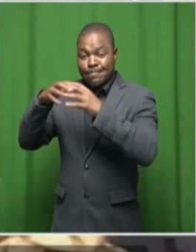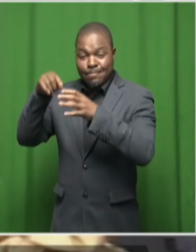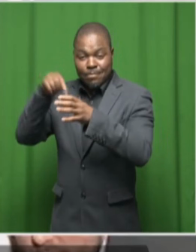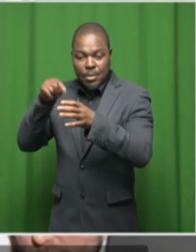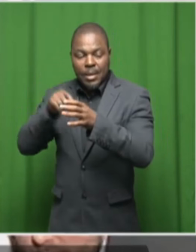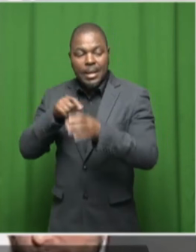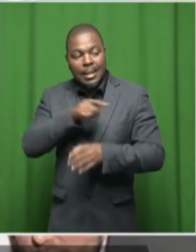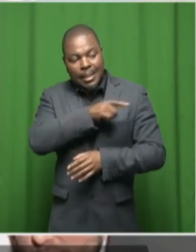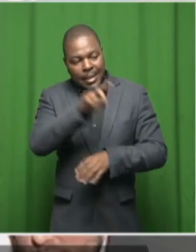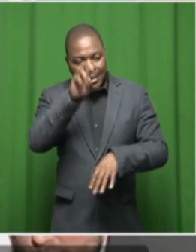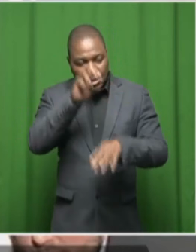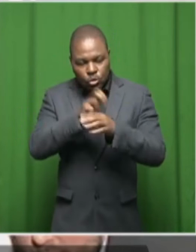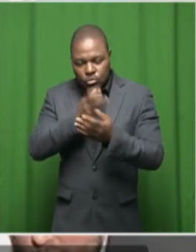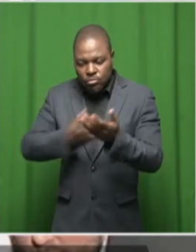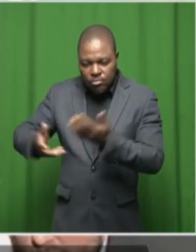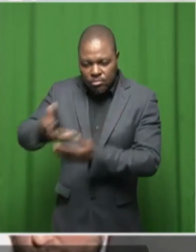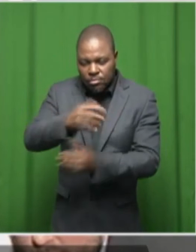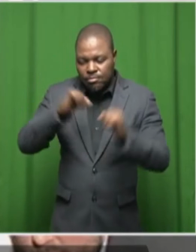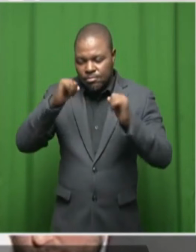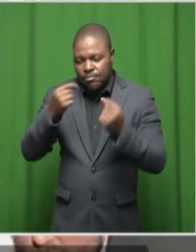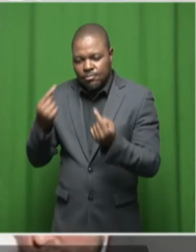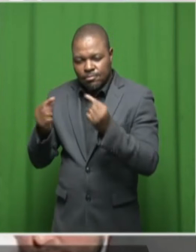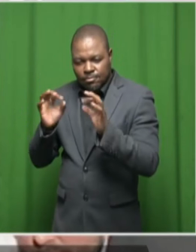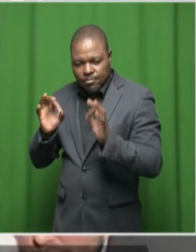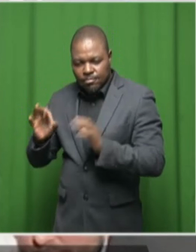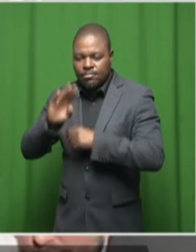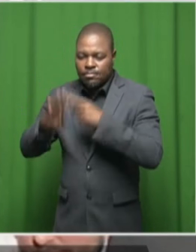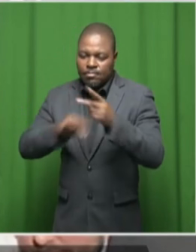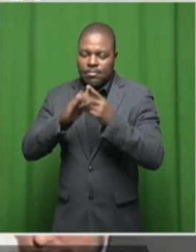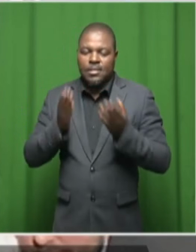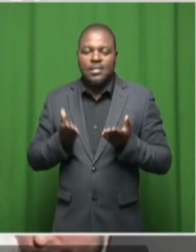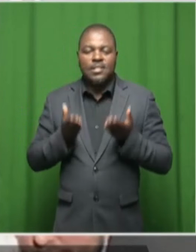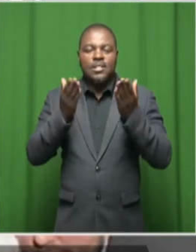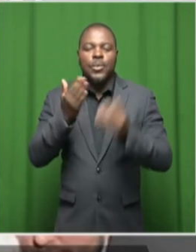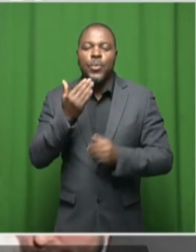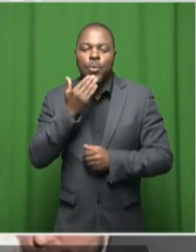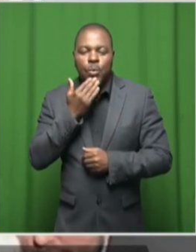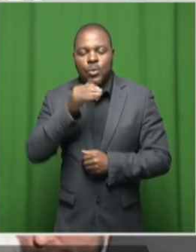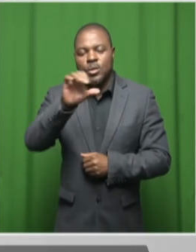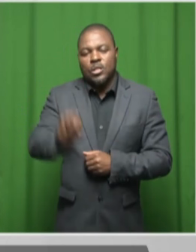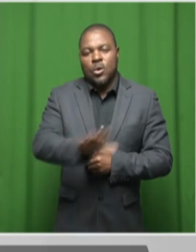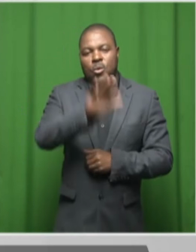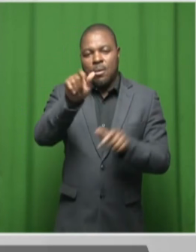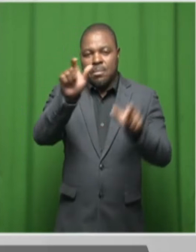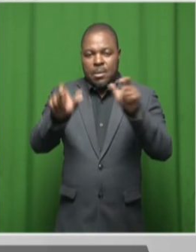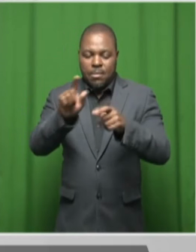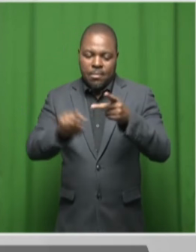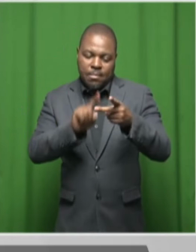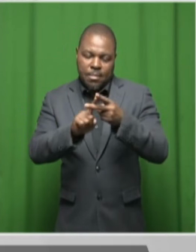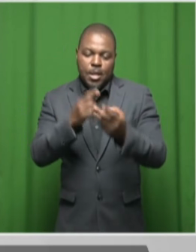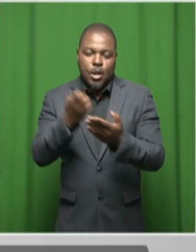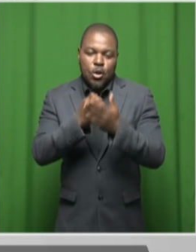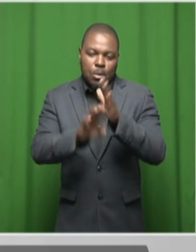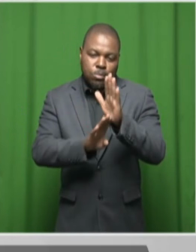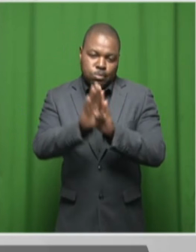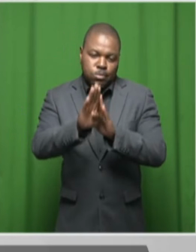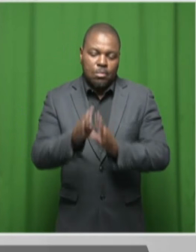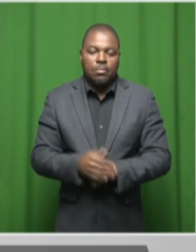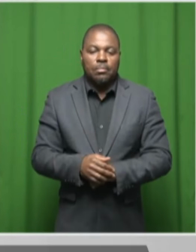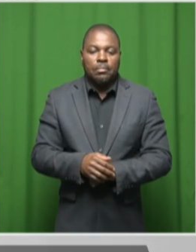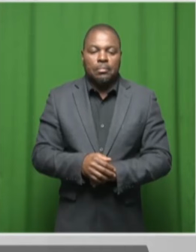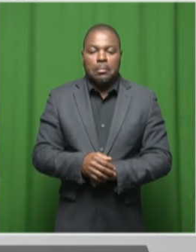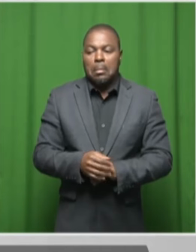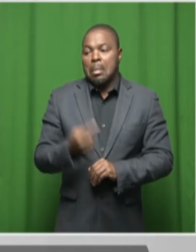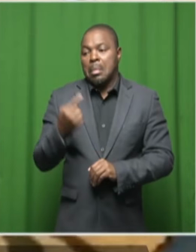course, find common ground in order to serve South Africans and improve the economy. Now, last year, the government convened the